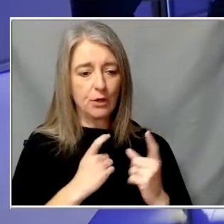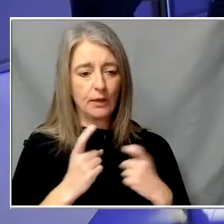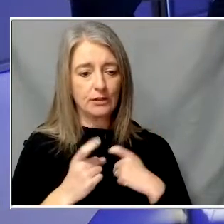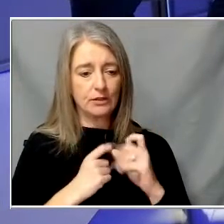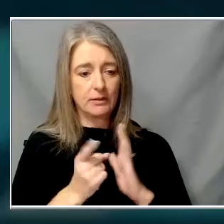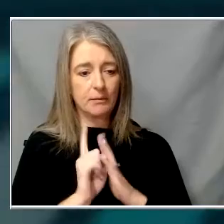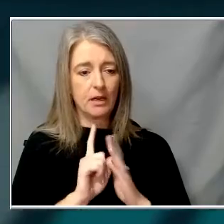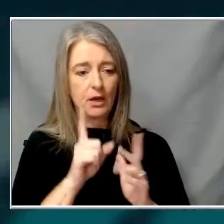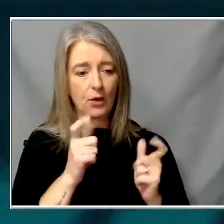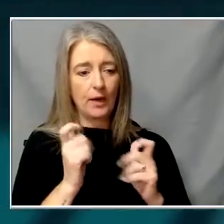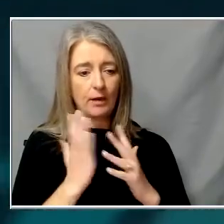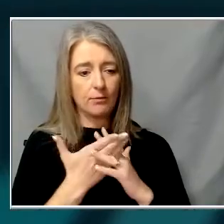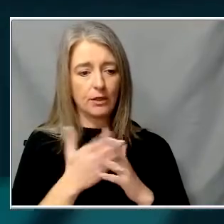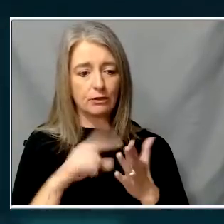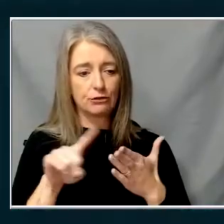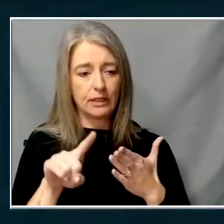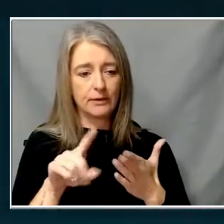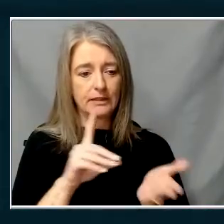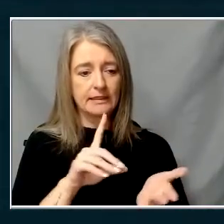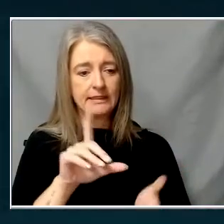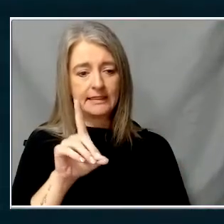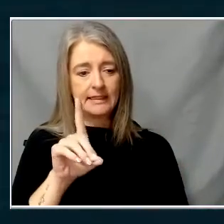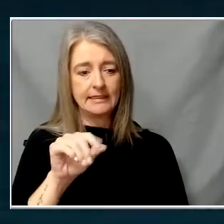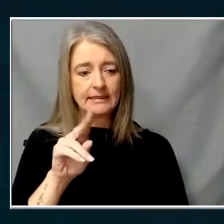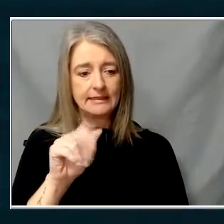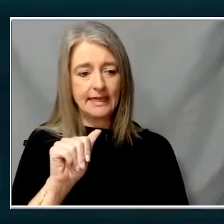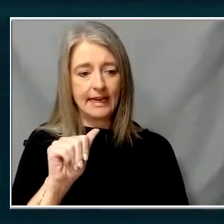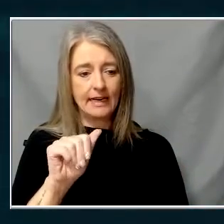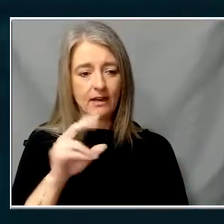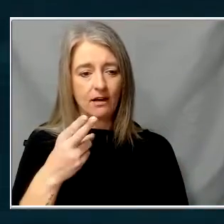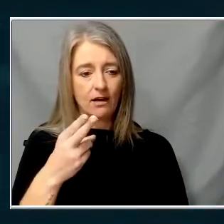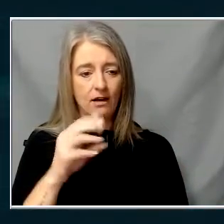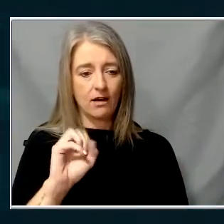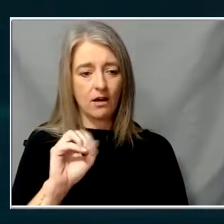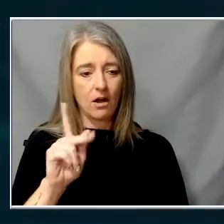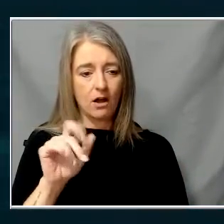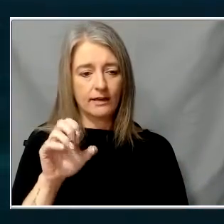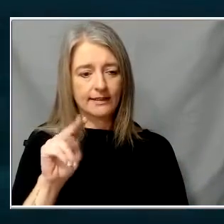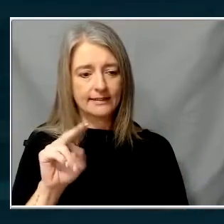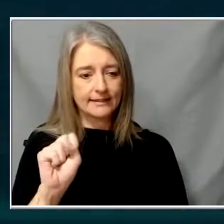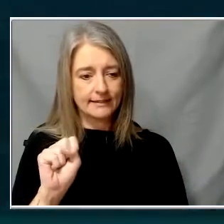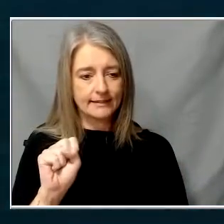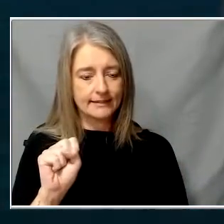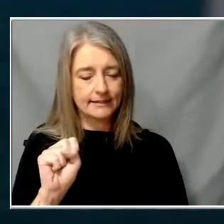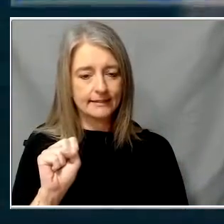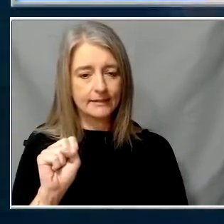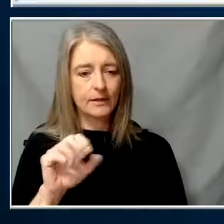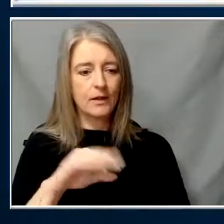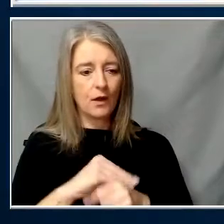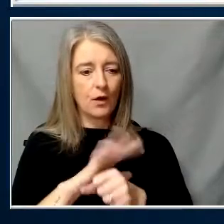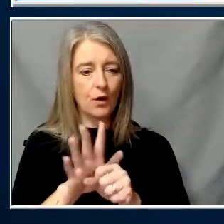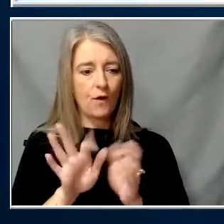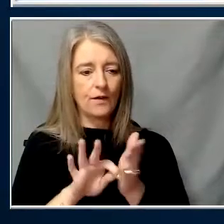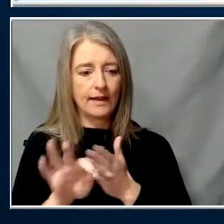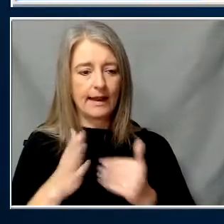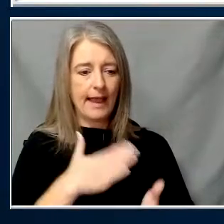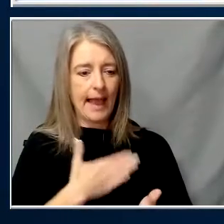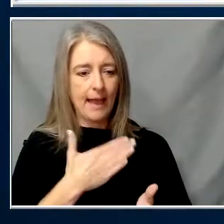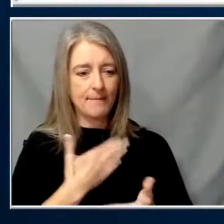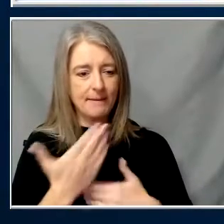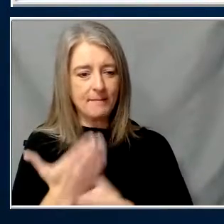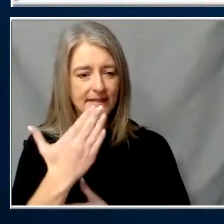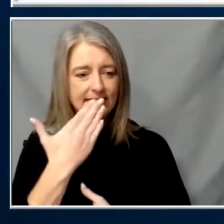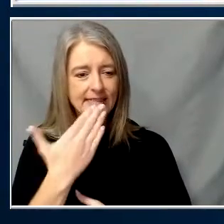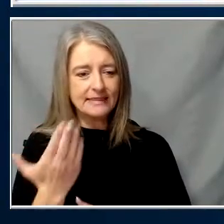to check in with Dr. Dana Hawkinson, Medical Director of Infection Prevention and Control, with our COVID count today. Good morning. Happy Monday. Hi. Hi. How are you?